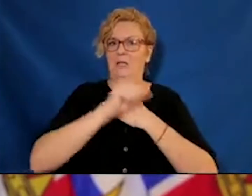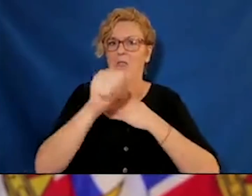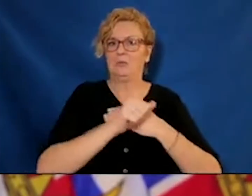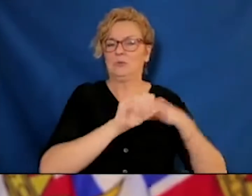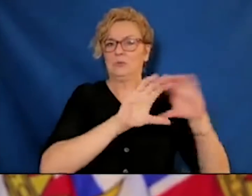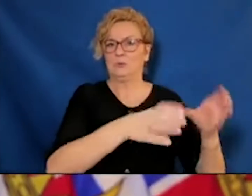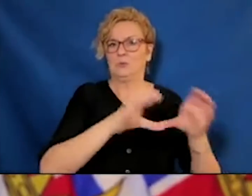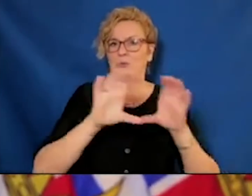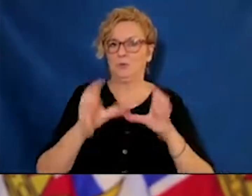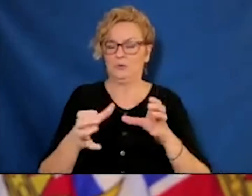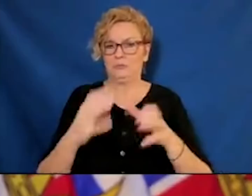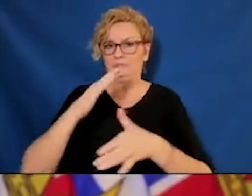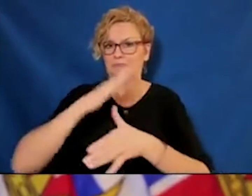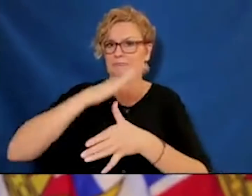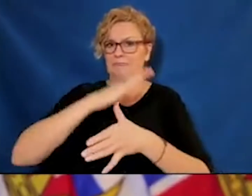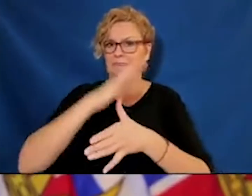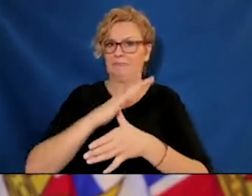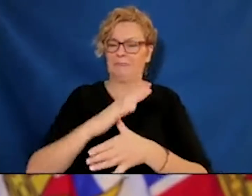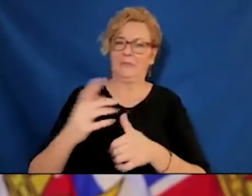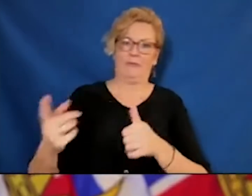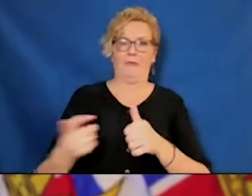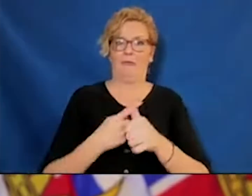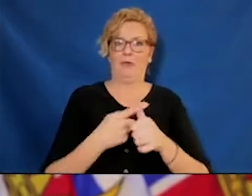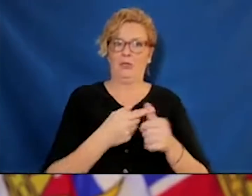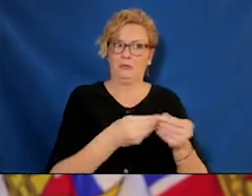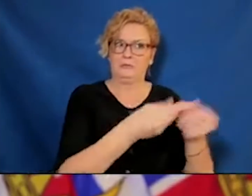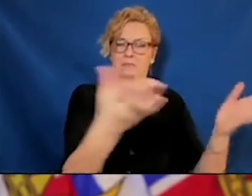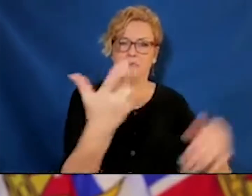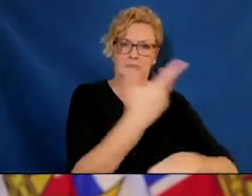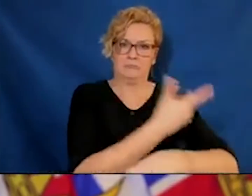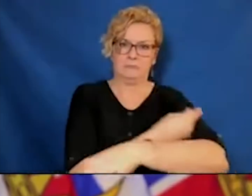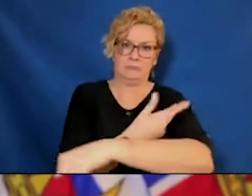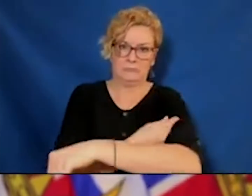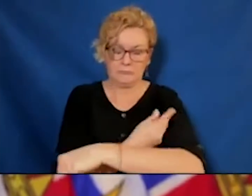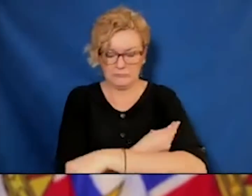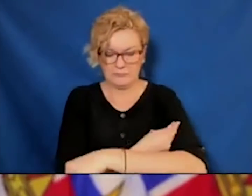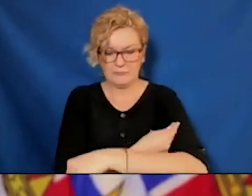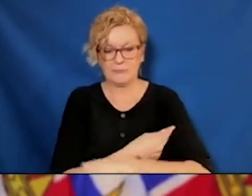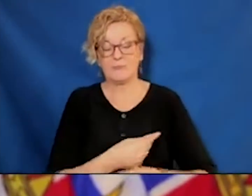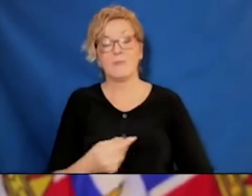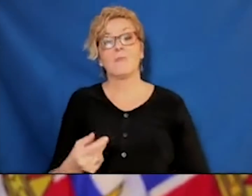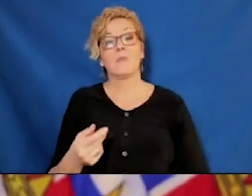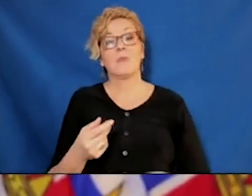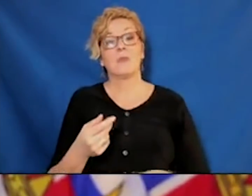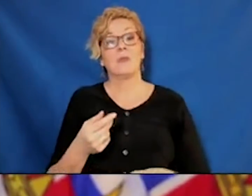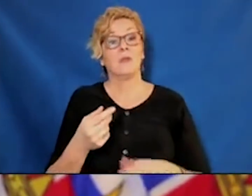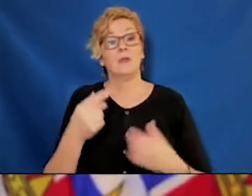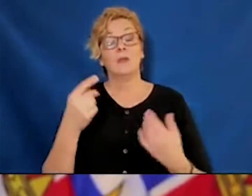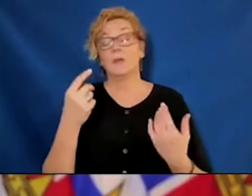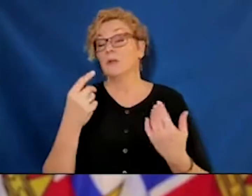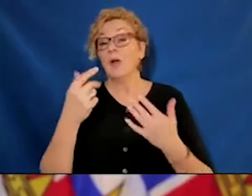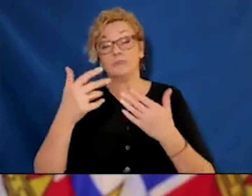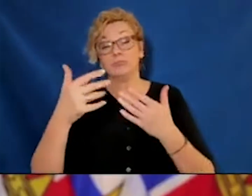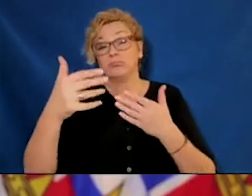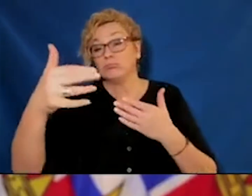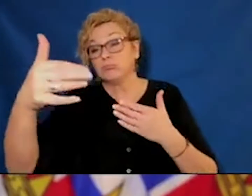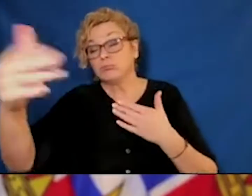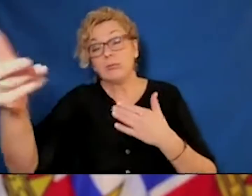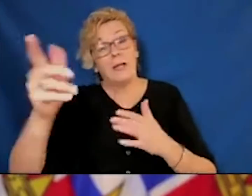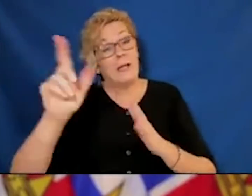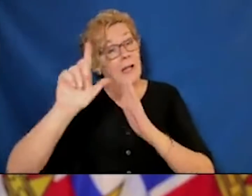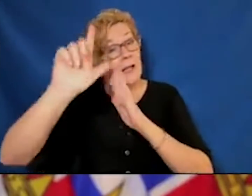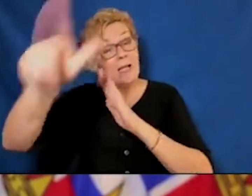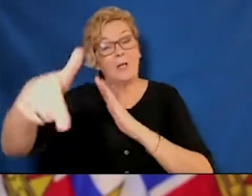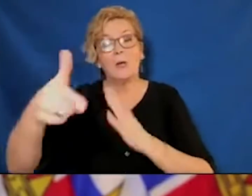to achieve that community immunity that protects us all. So what the approach that we are taking, as with